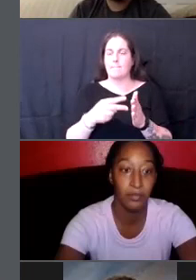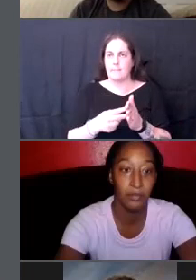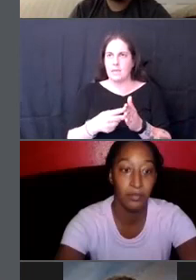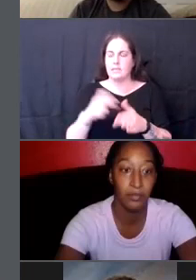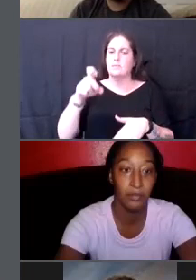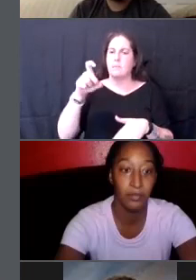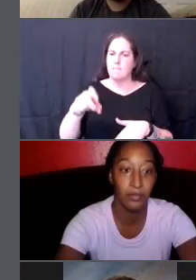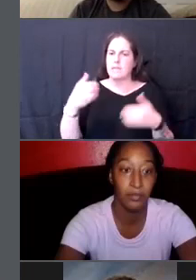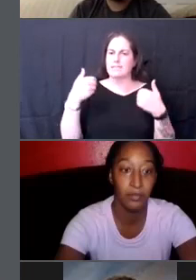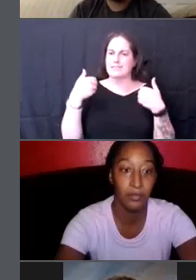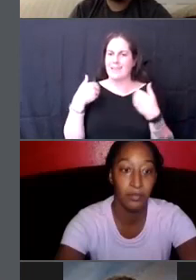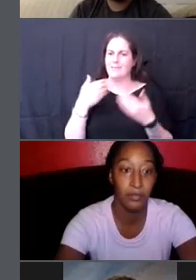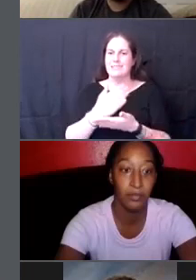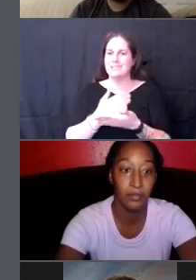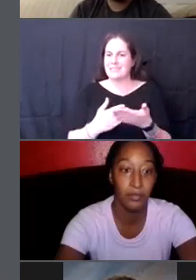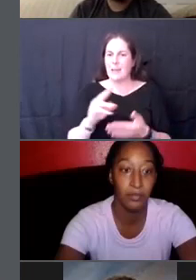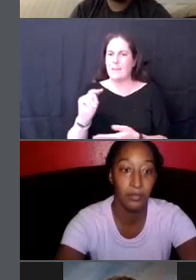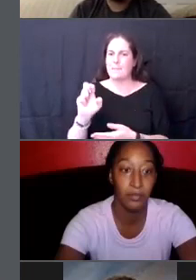external force acting on it,